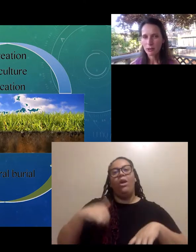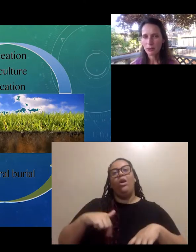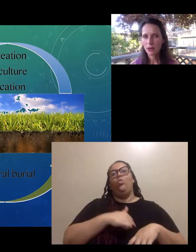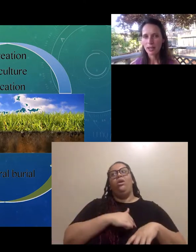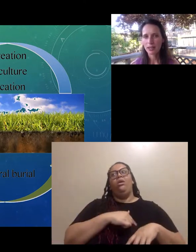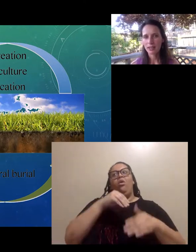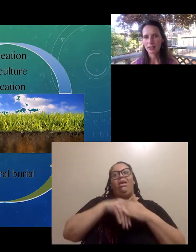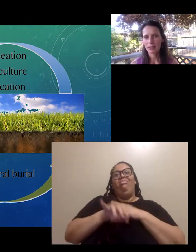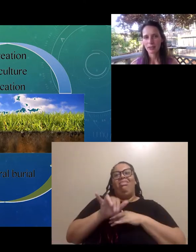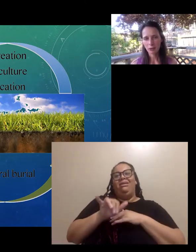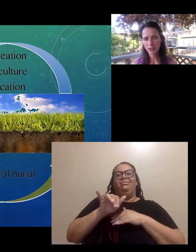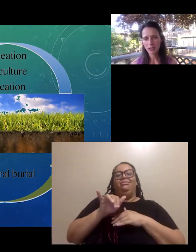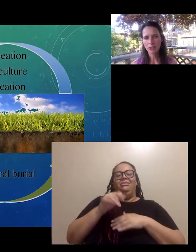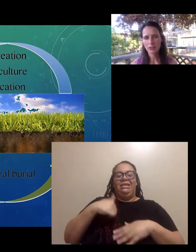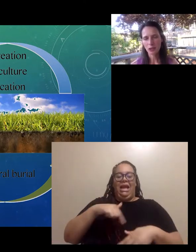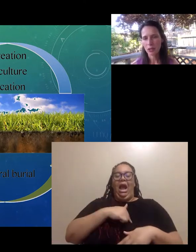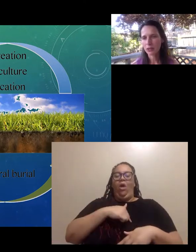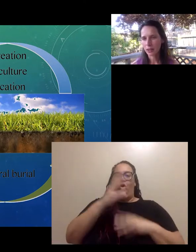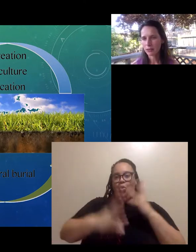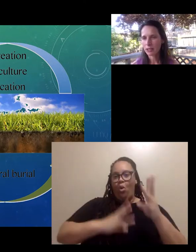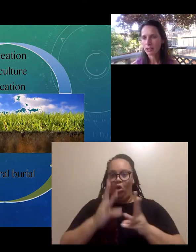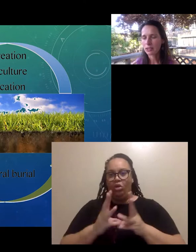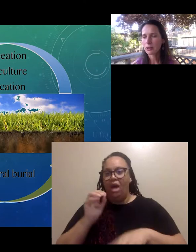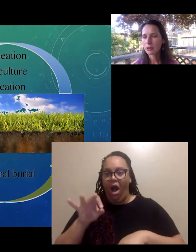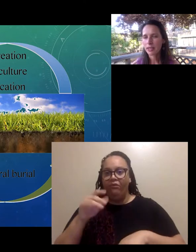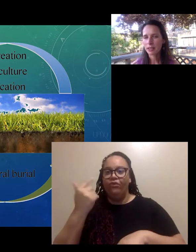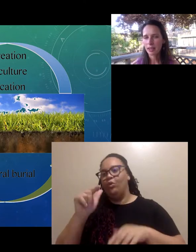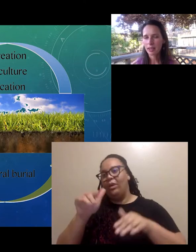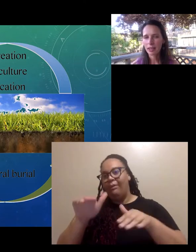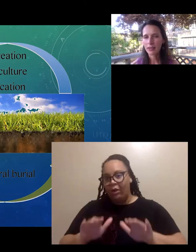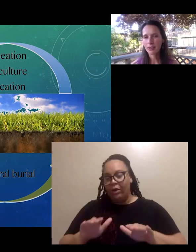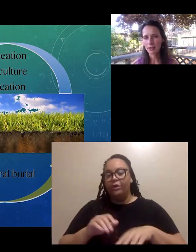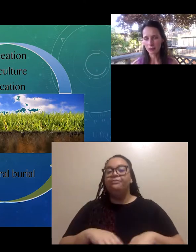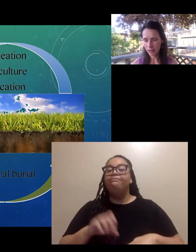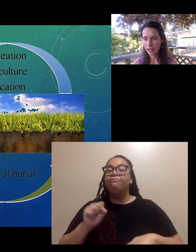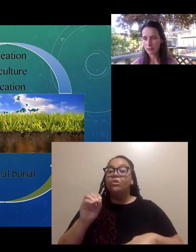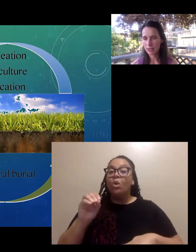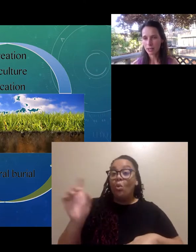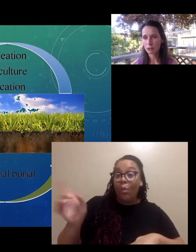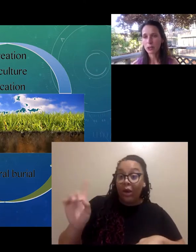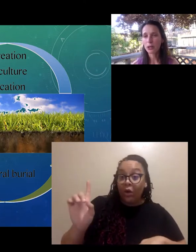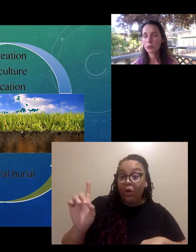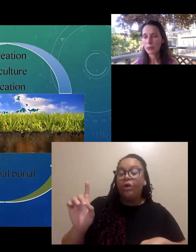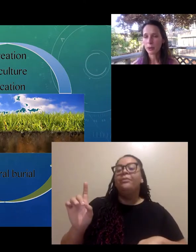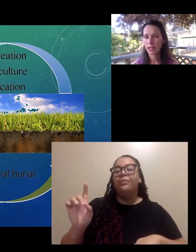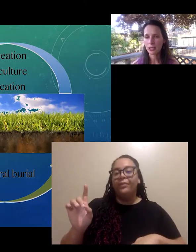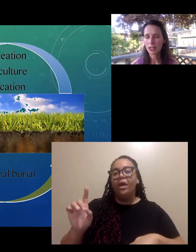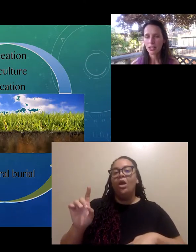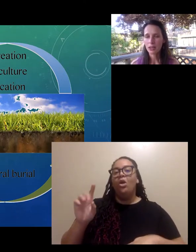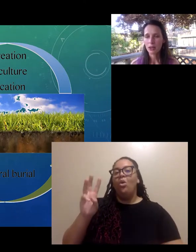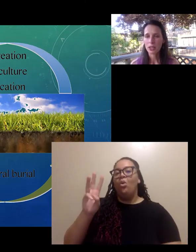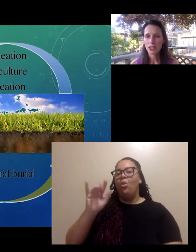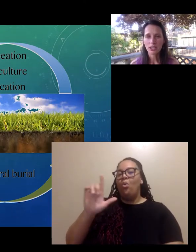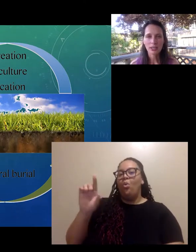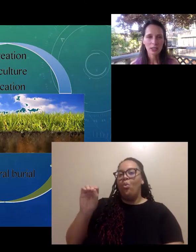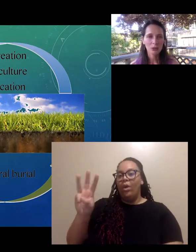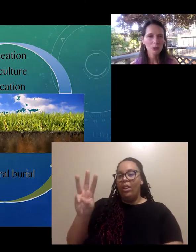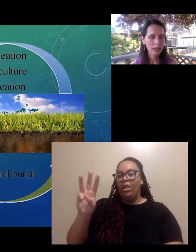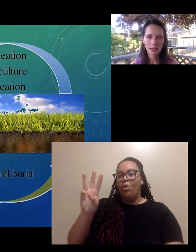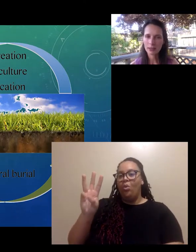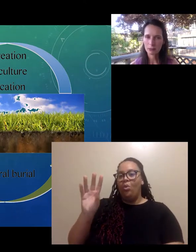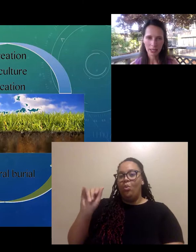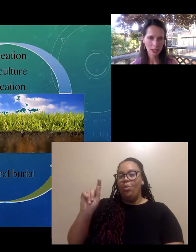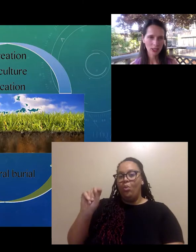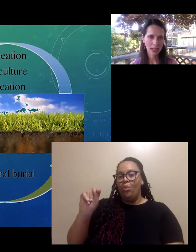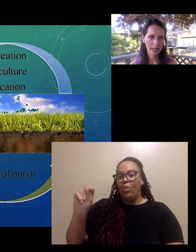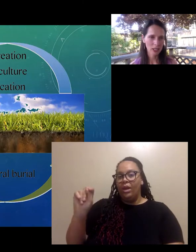So the Forest Conservation Burial Ground is located on the grounds of Willow Wit Ranch, which is a